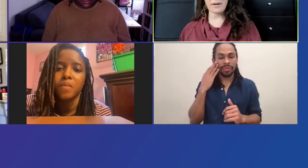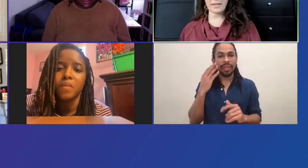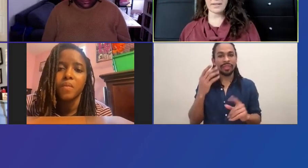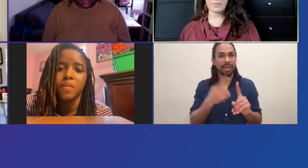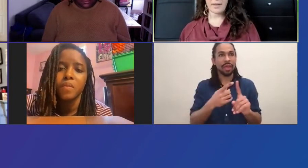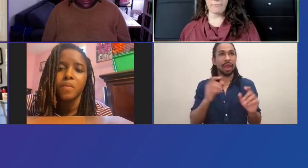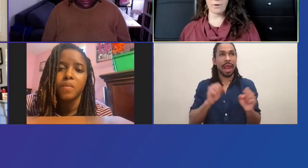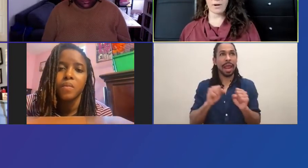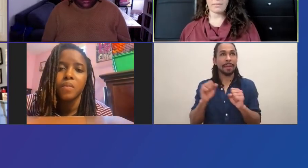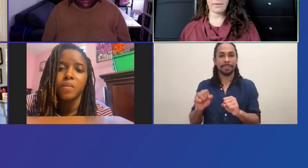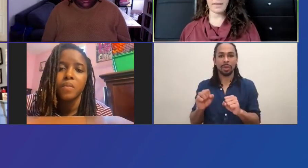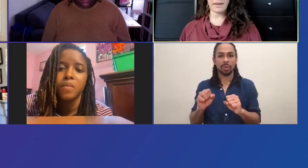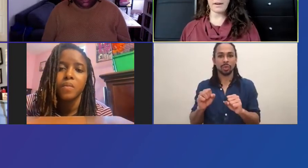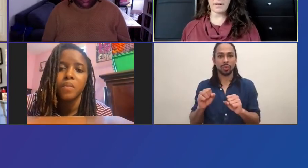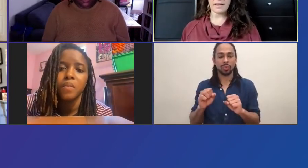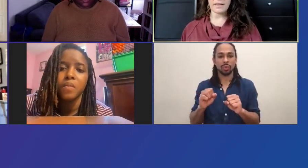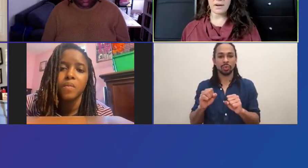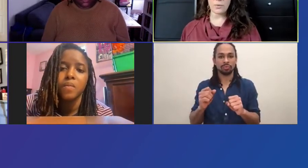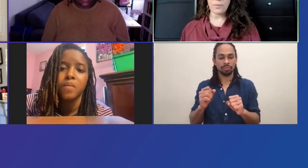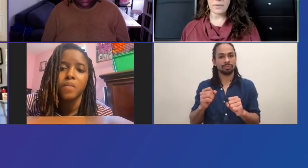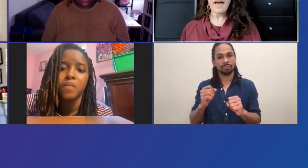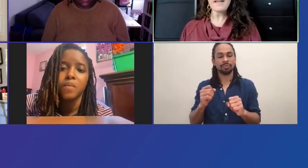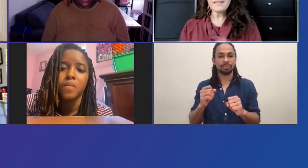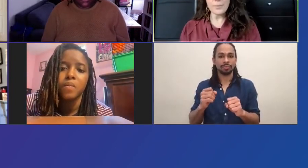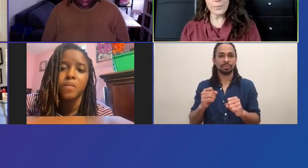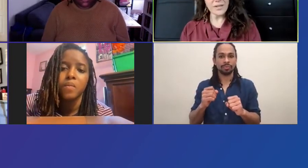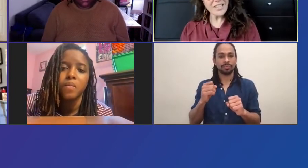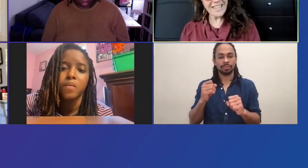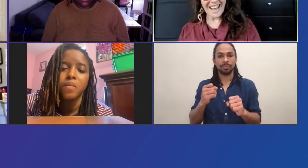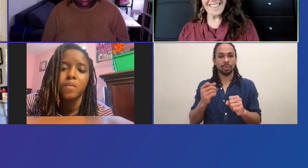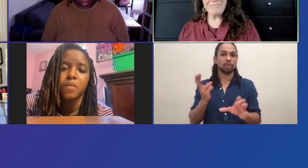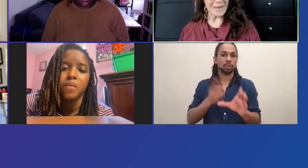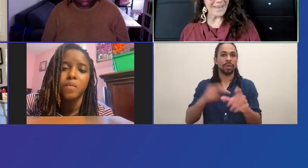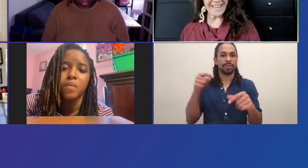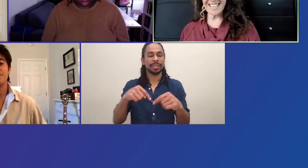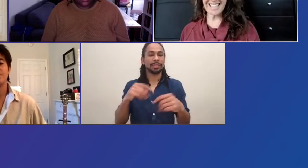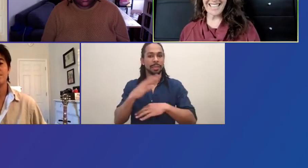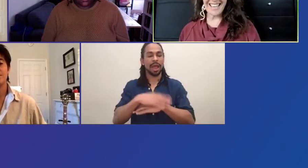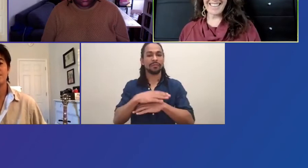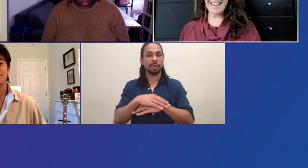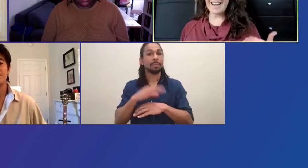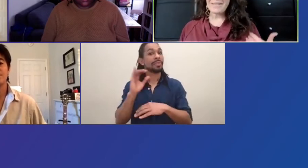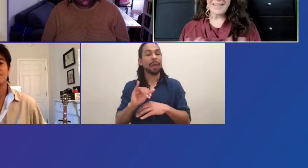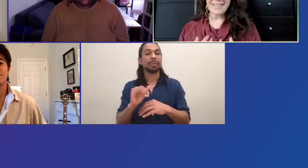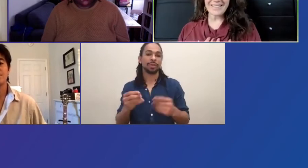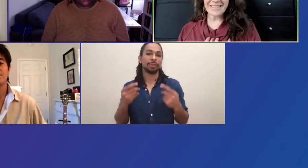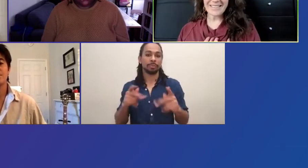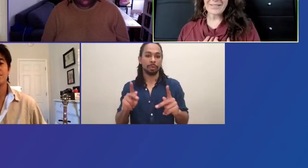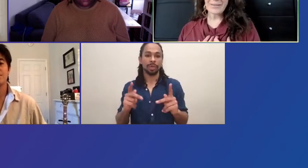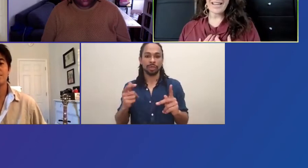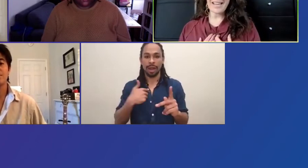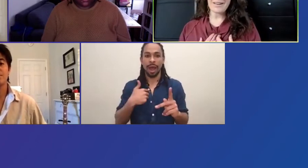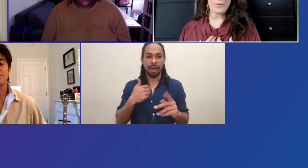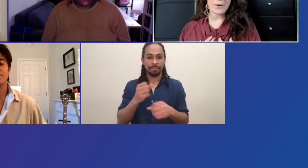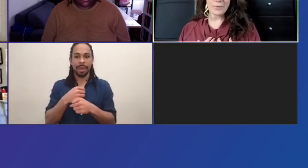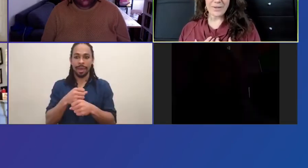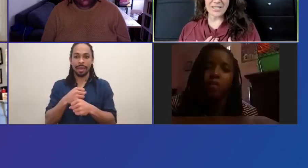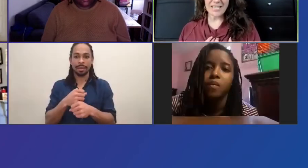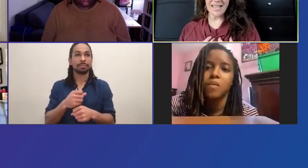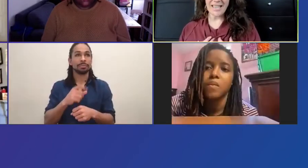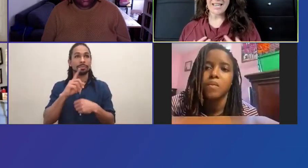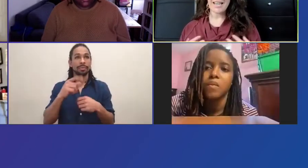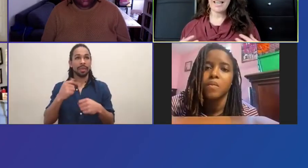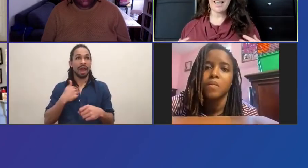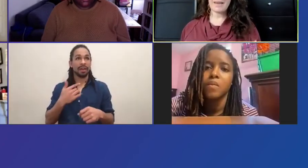able to step onto this platform, that that's the permission, maybe, that I feel when I hear the